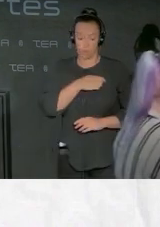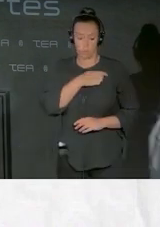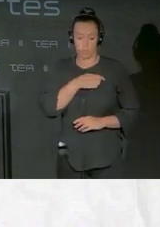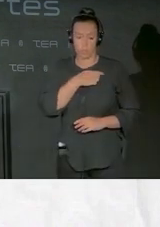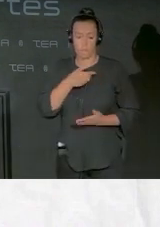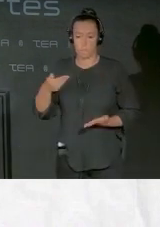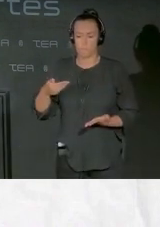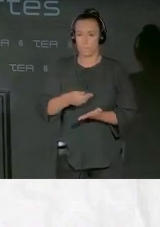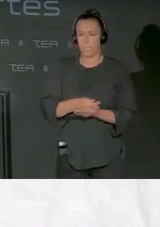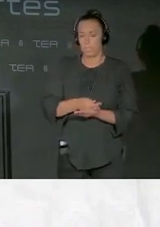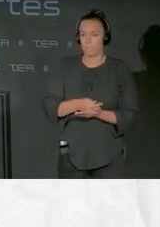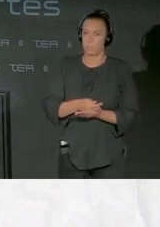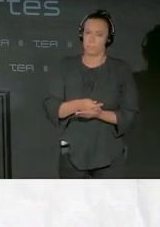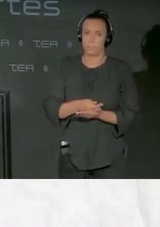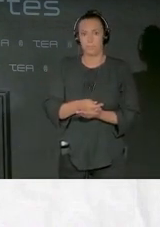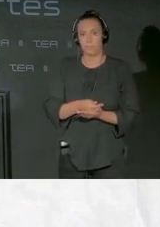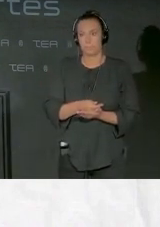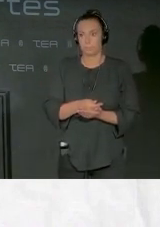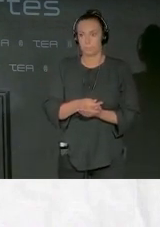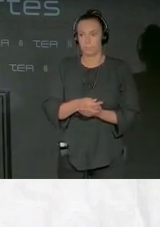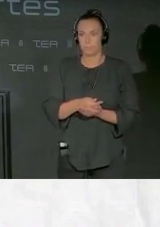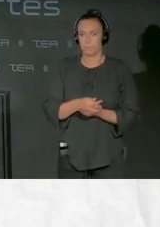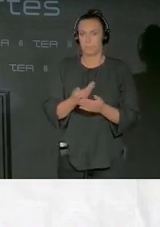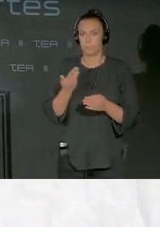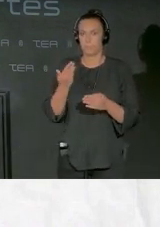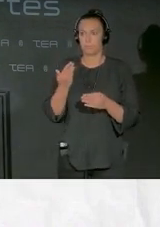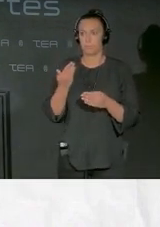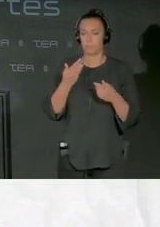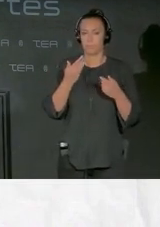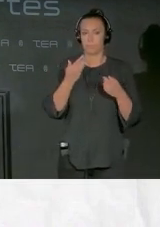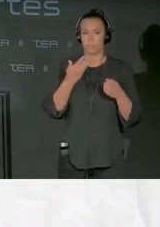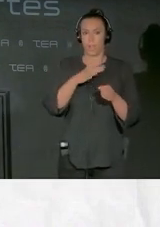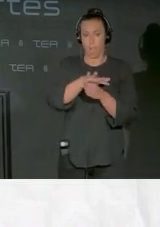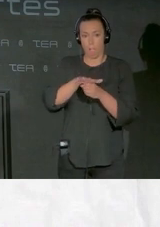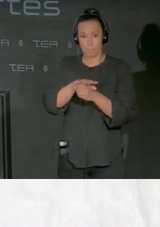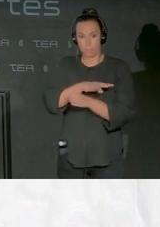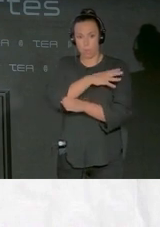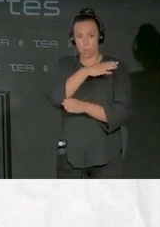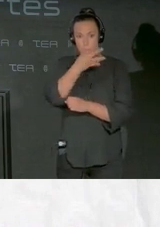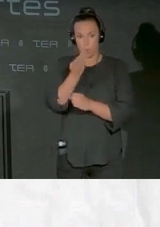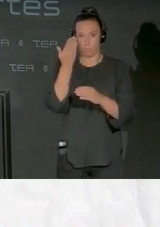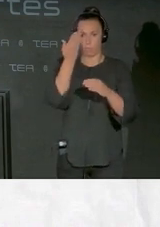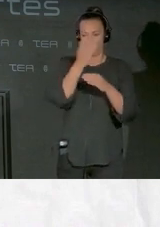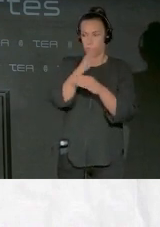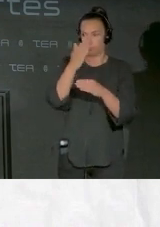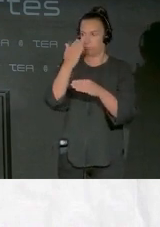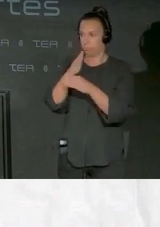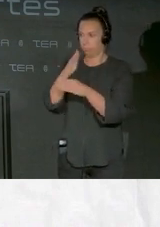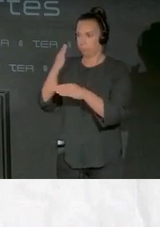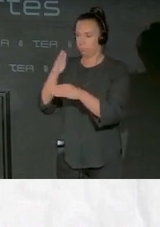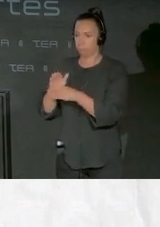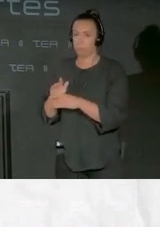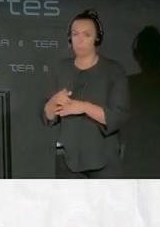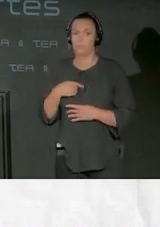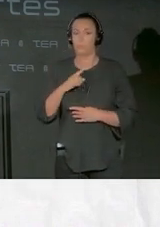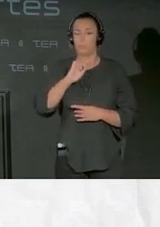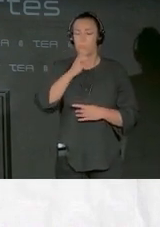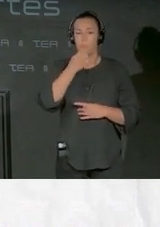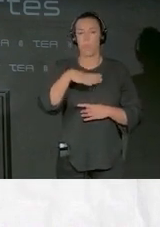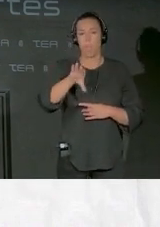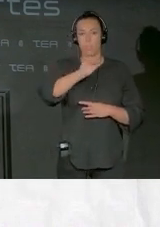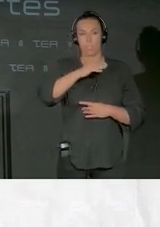So the first was basically to get a better understanding of the EU's video game sector, really. So